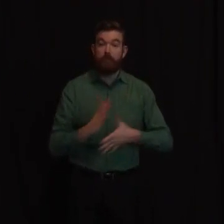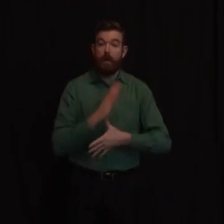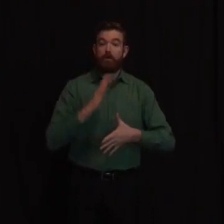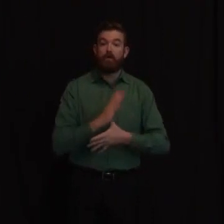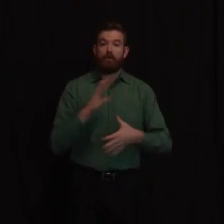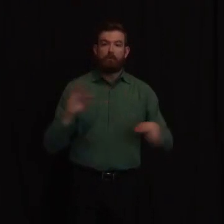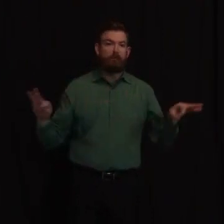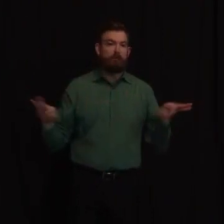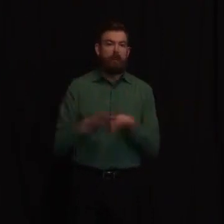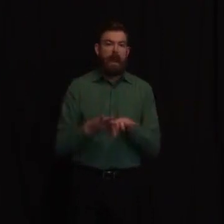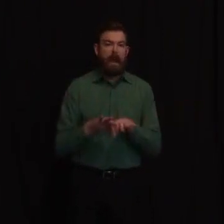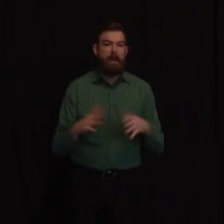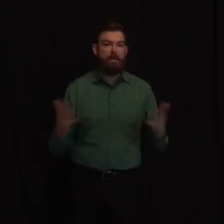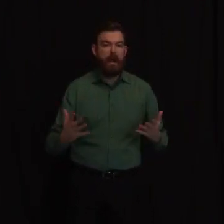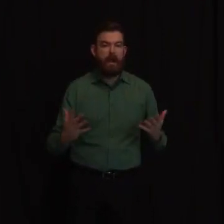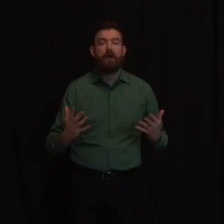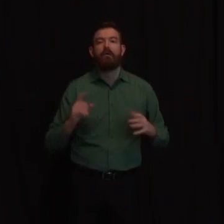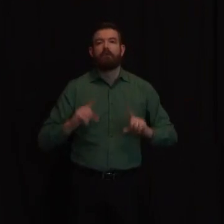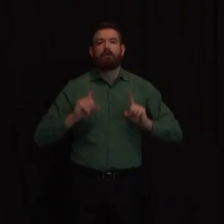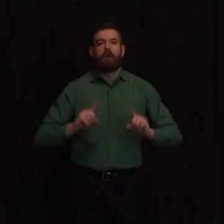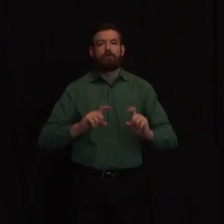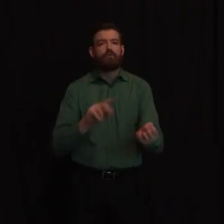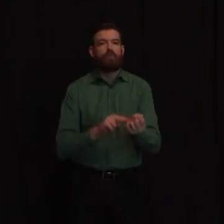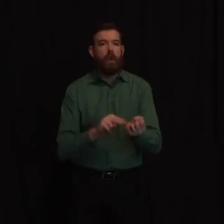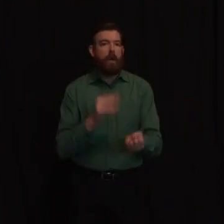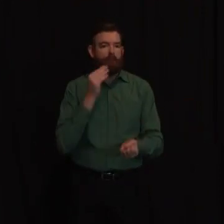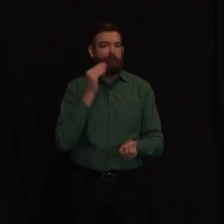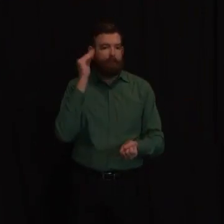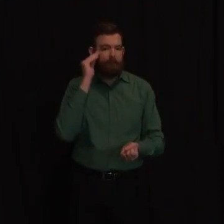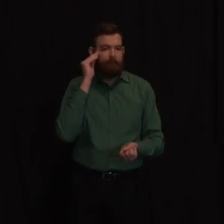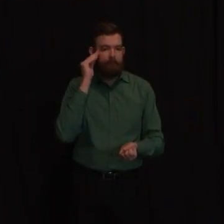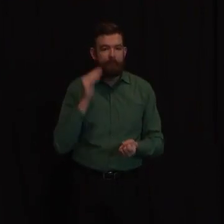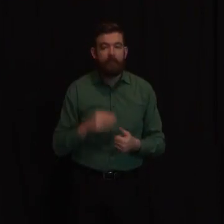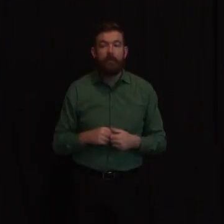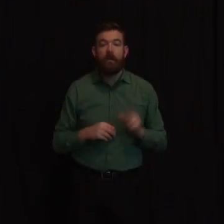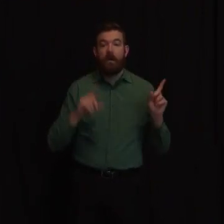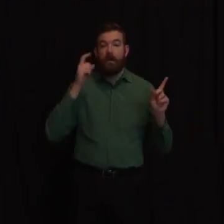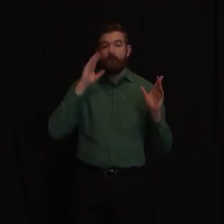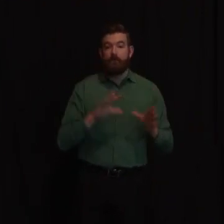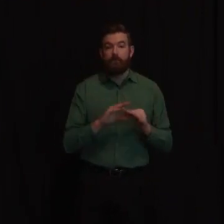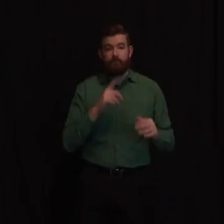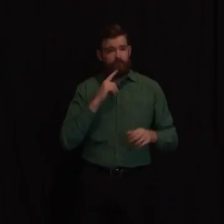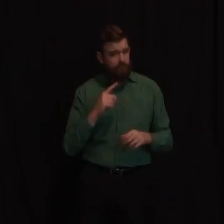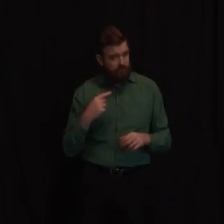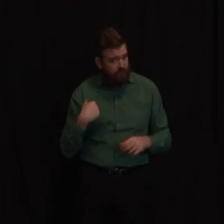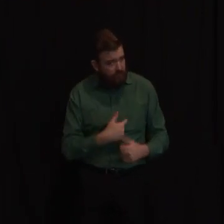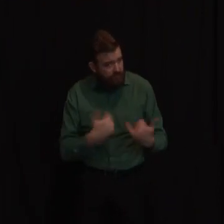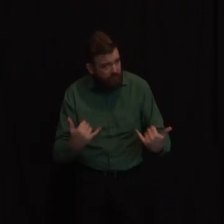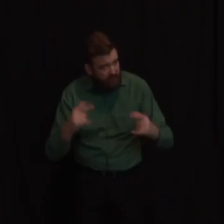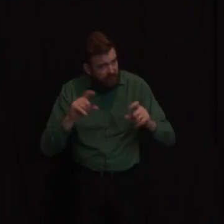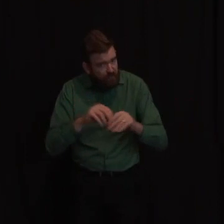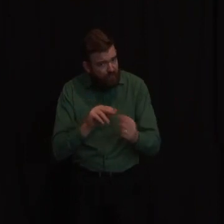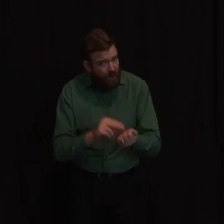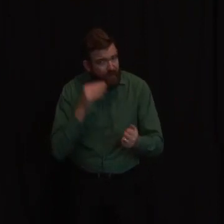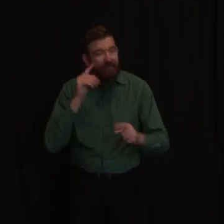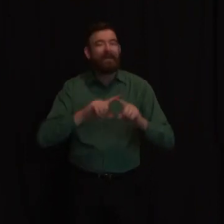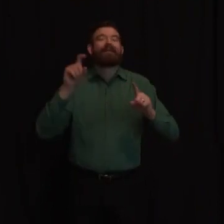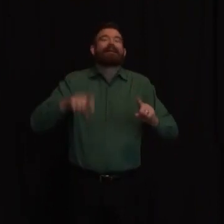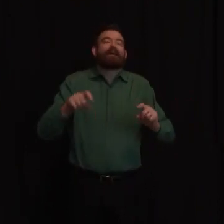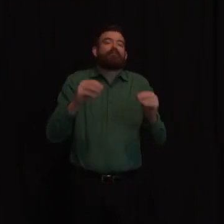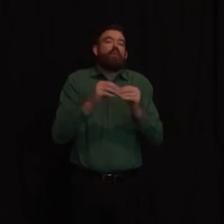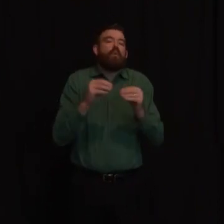Needless to say, it's happening. We just want to make that more robust than it is. Exactly. We get most of those, I think? Okay.